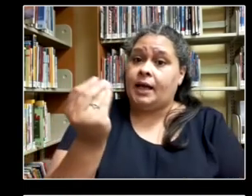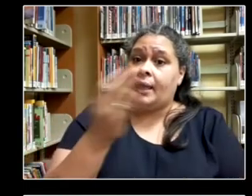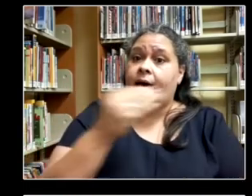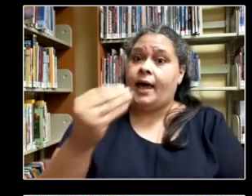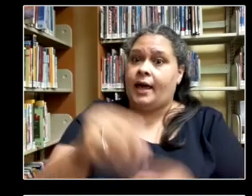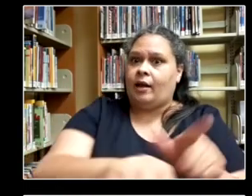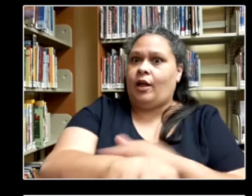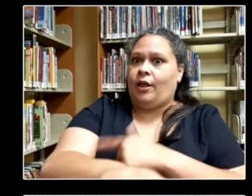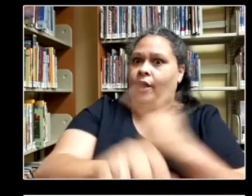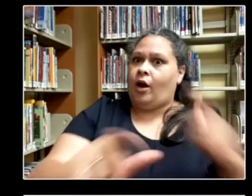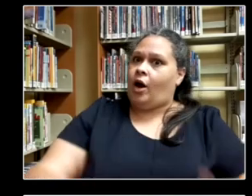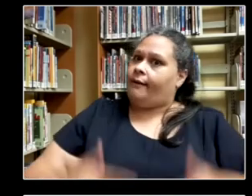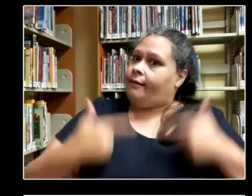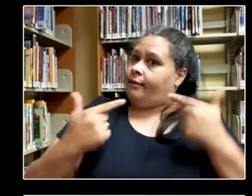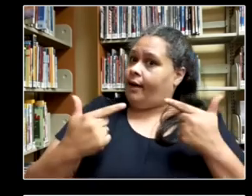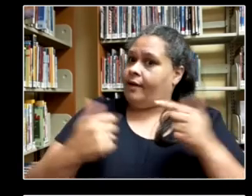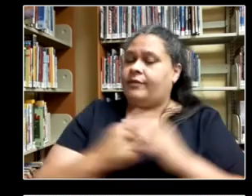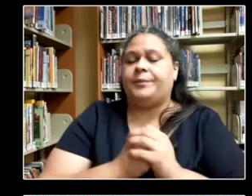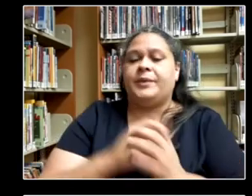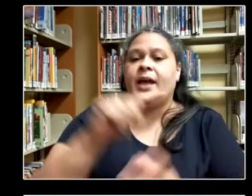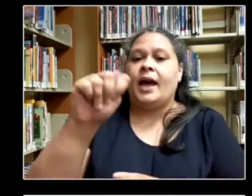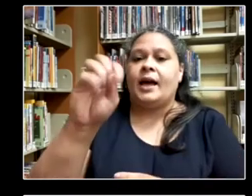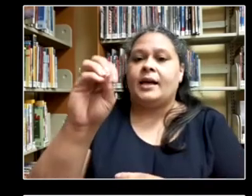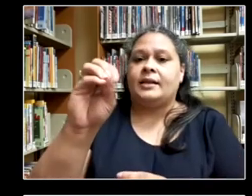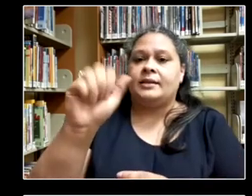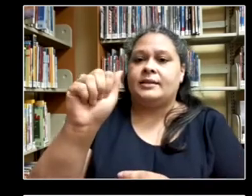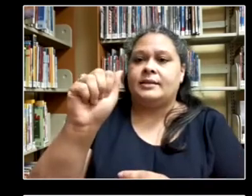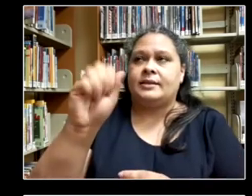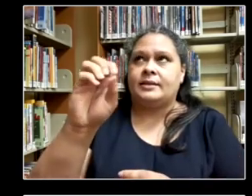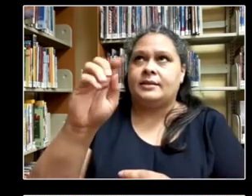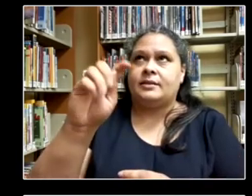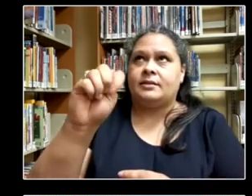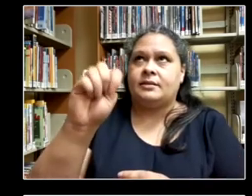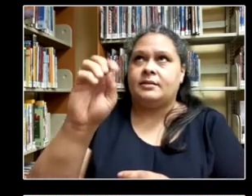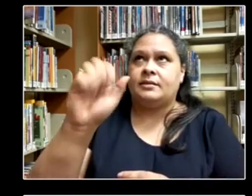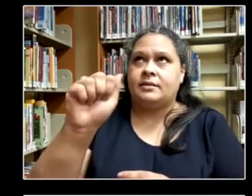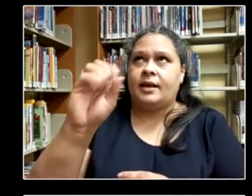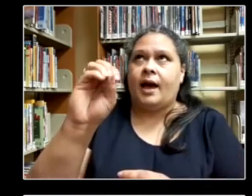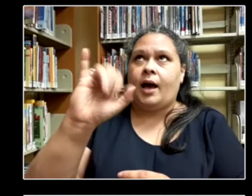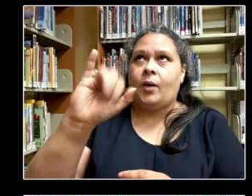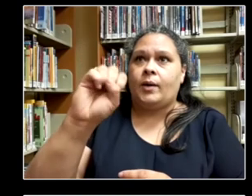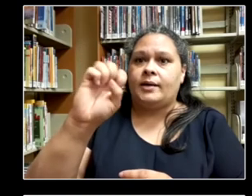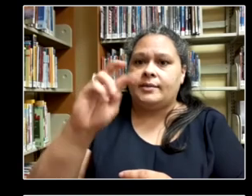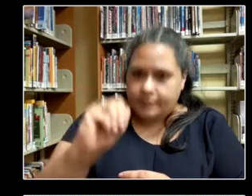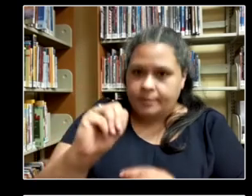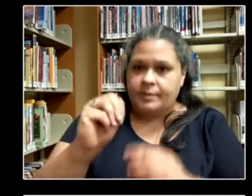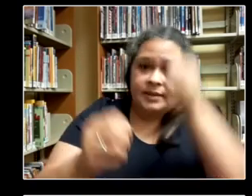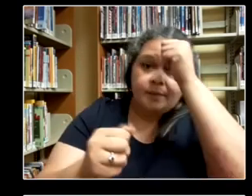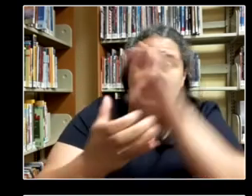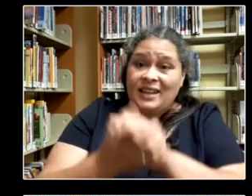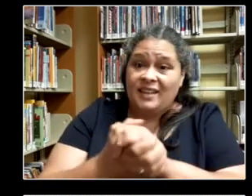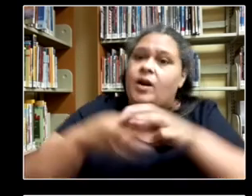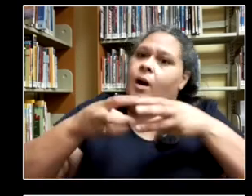life. Taoism is a type of belief or a way of thinking about life.